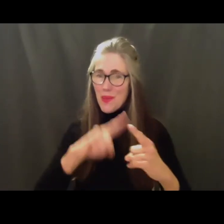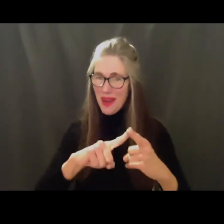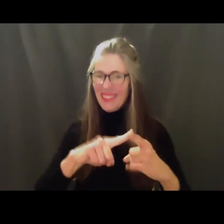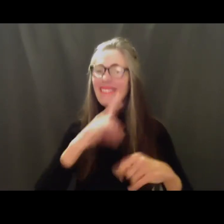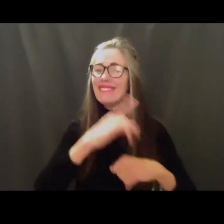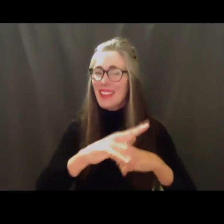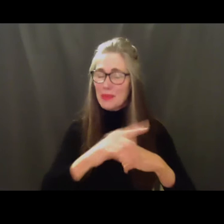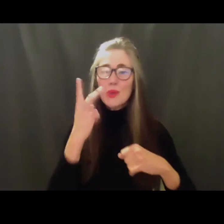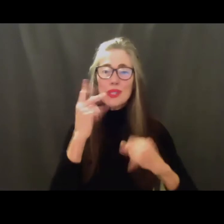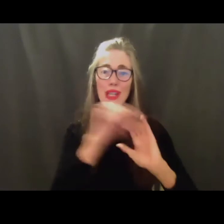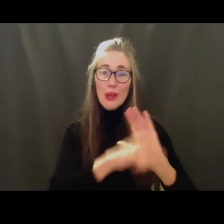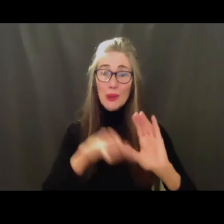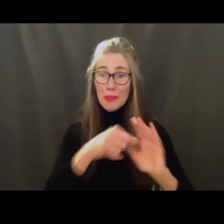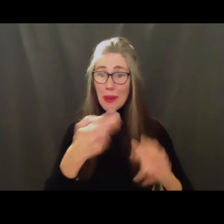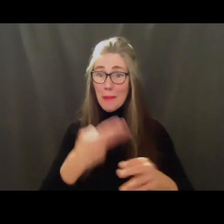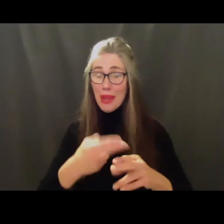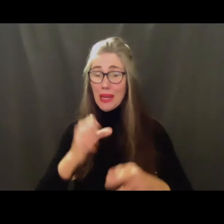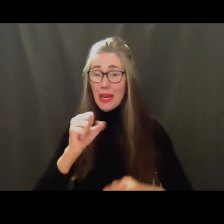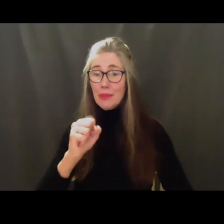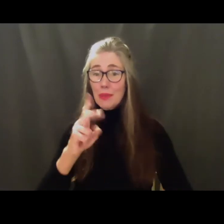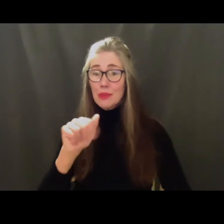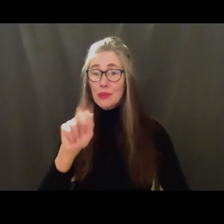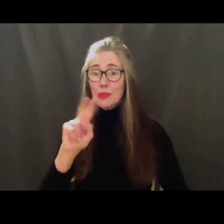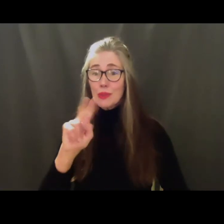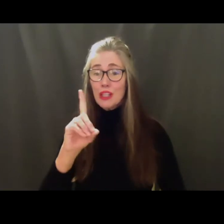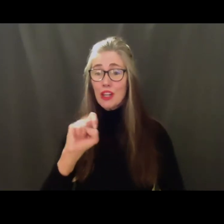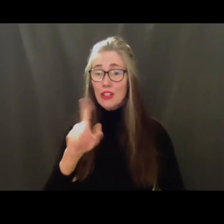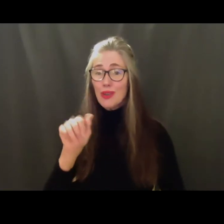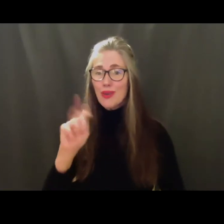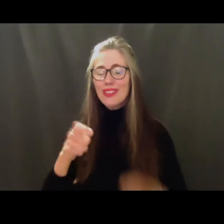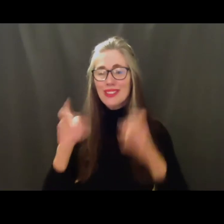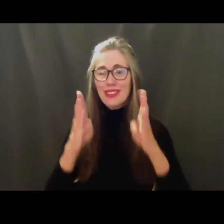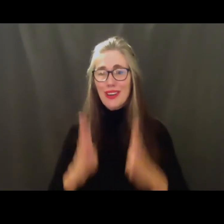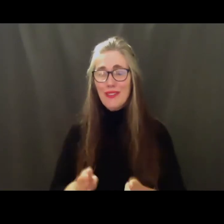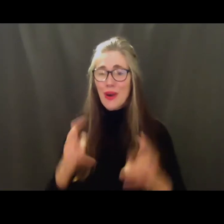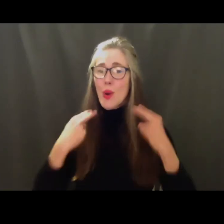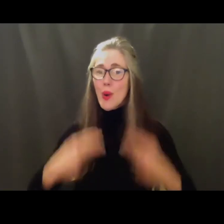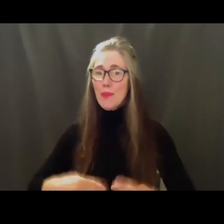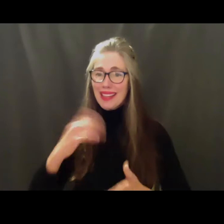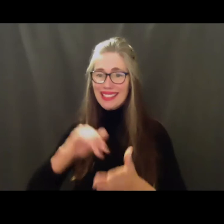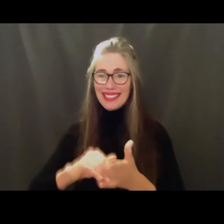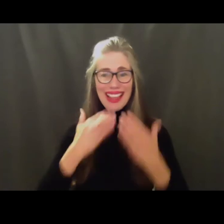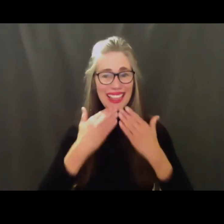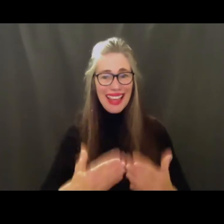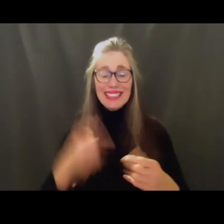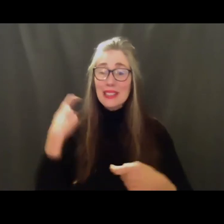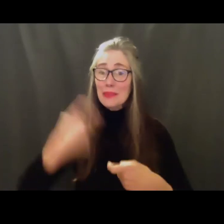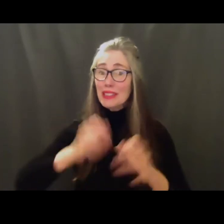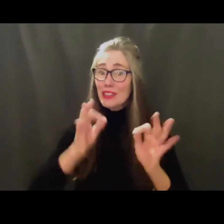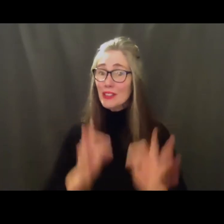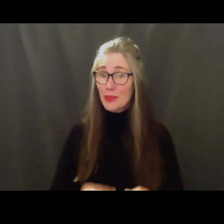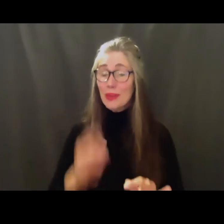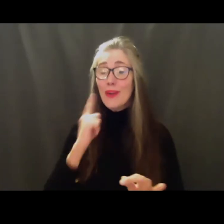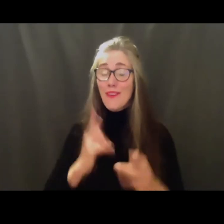available. My name is Susan Derwin, and I'm the director of the Humanities Center. I want to extend my thanks to the Spanish interpreters for